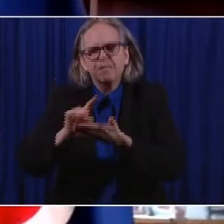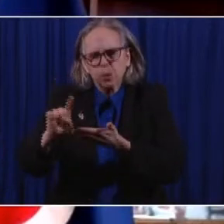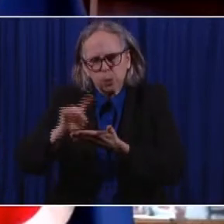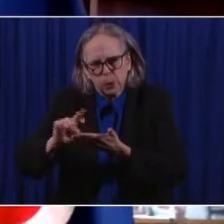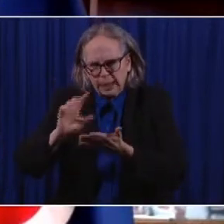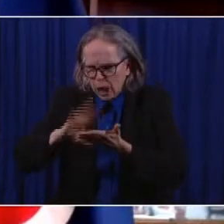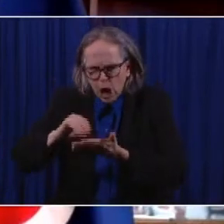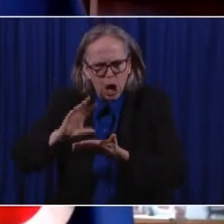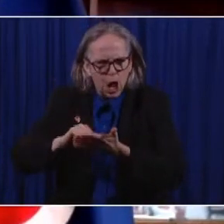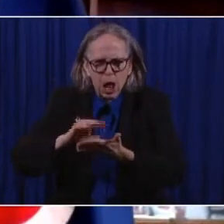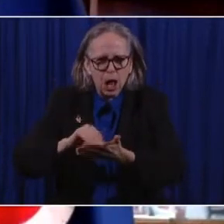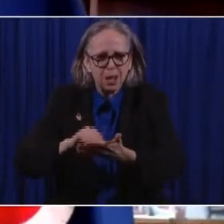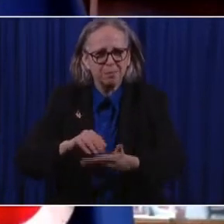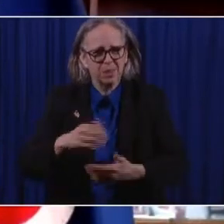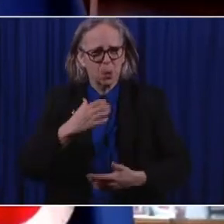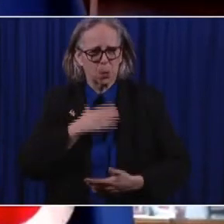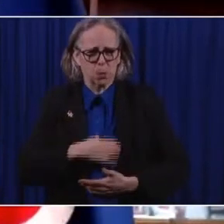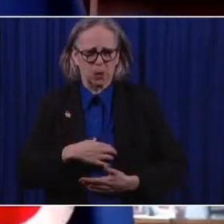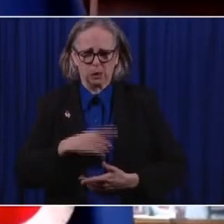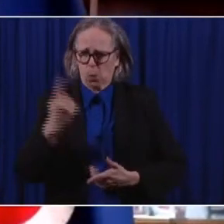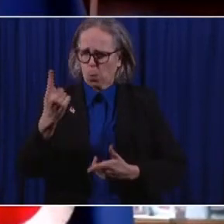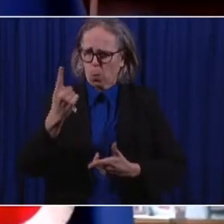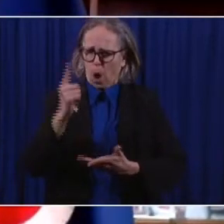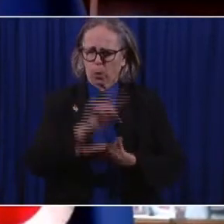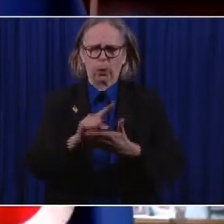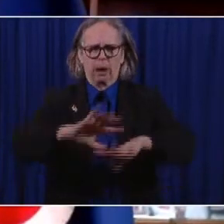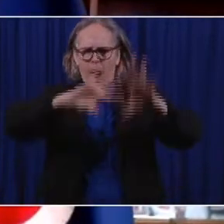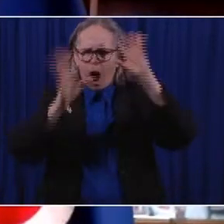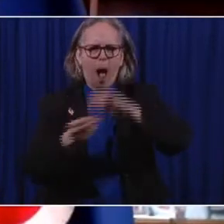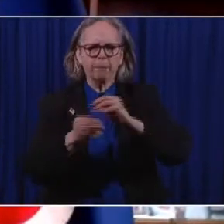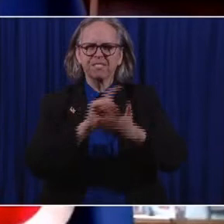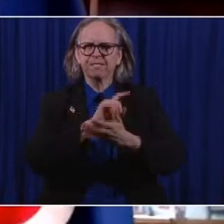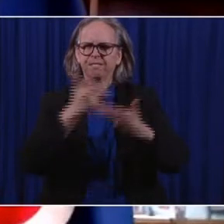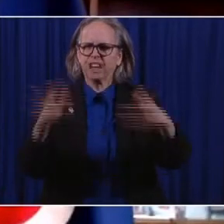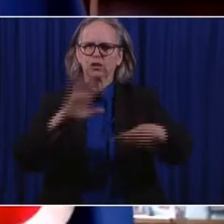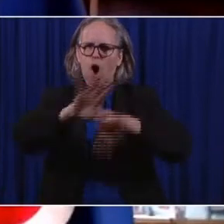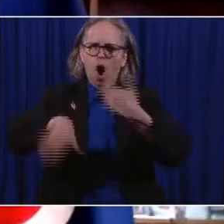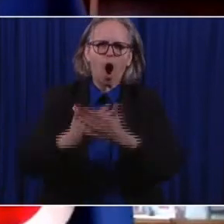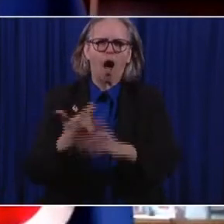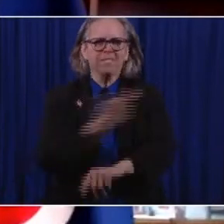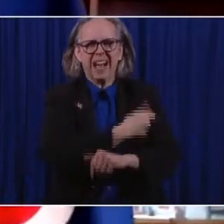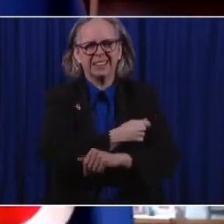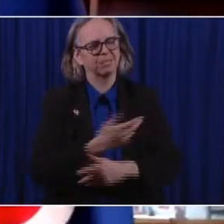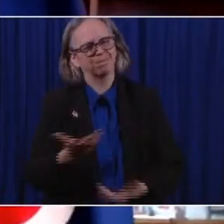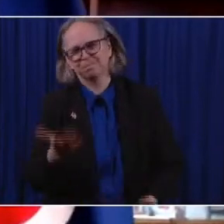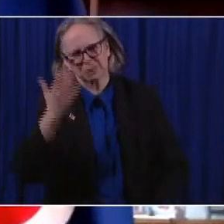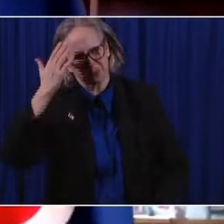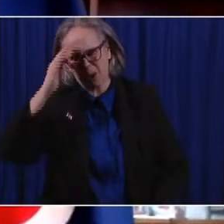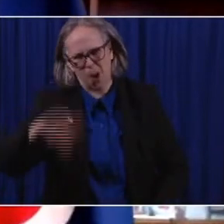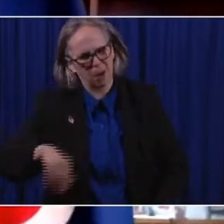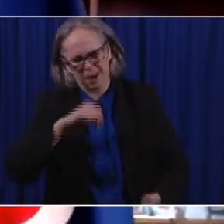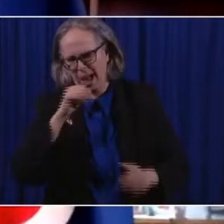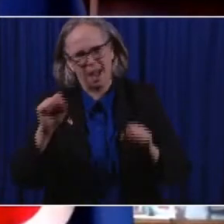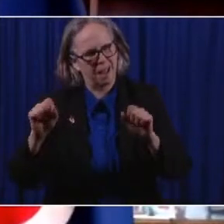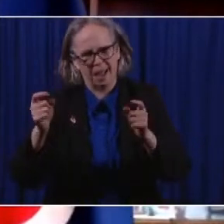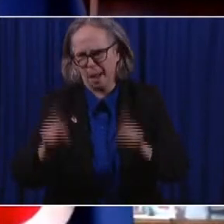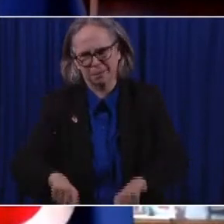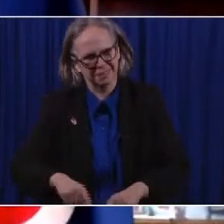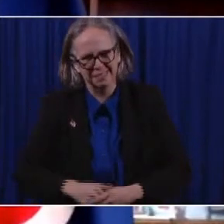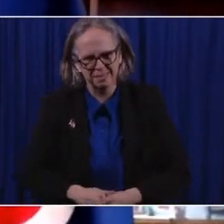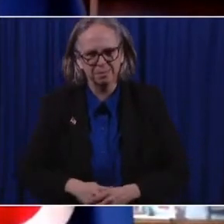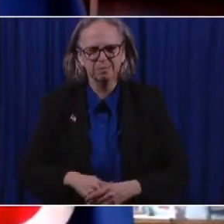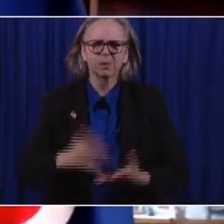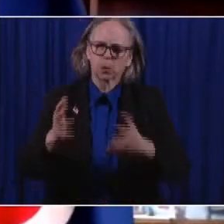but we know this is going to be a months-long process, which we will continue, which we have our commitment. I know, Governor, and your commitment,